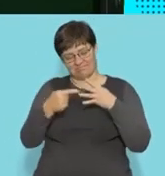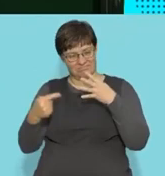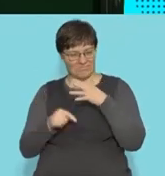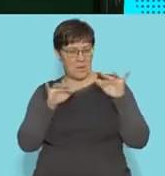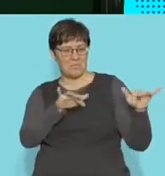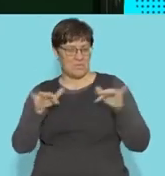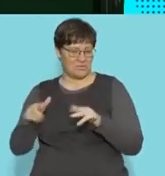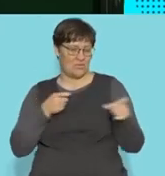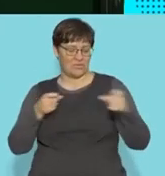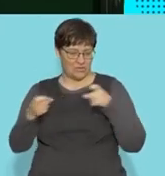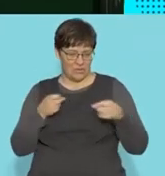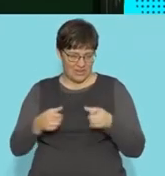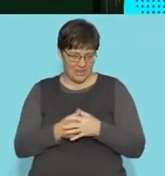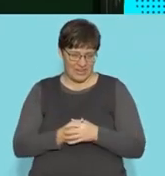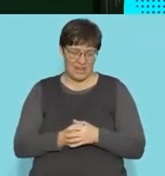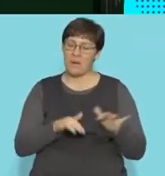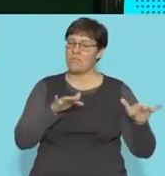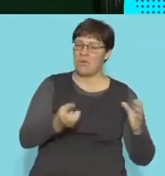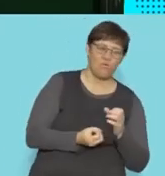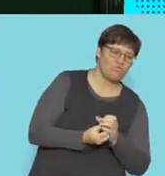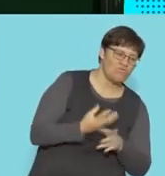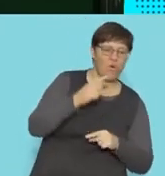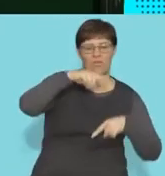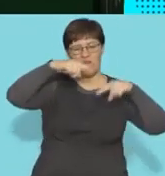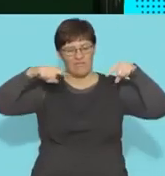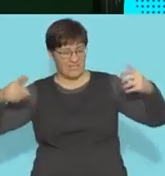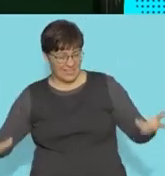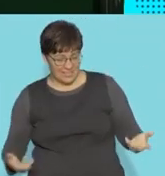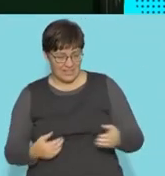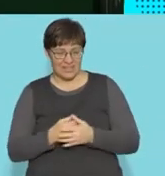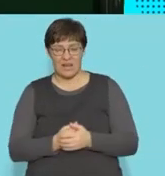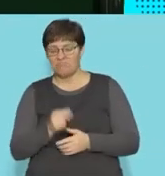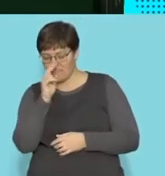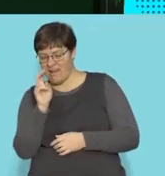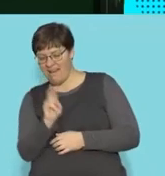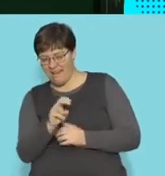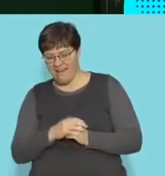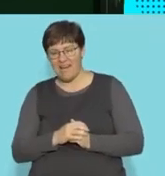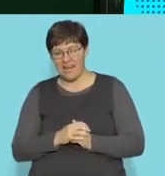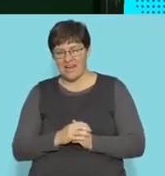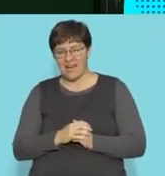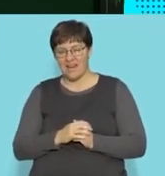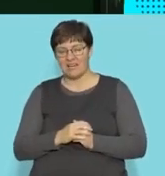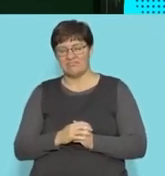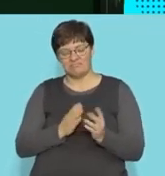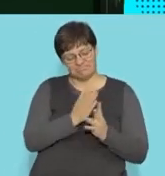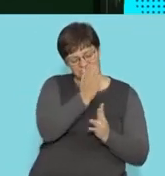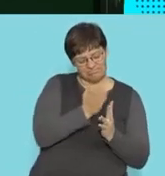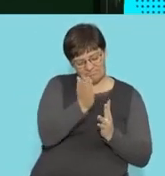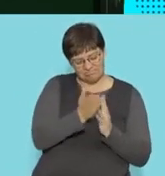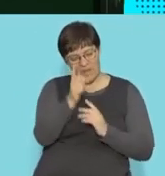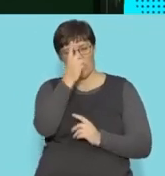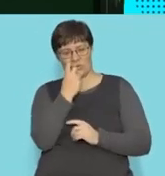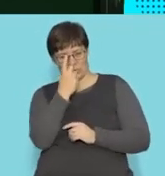of population control and population growth curves. And we've seen how we can go through different kinds